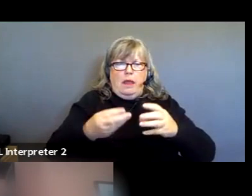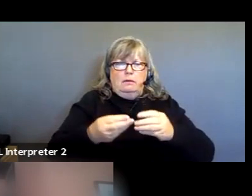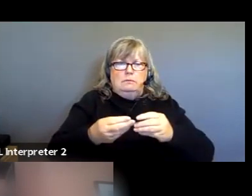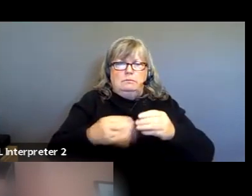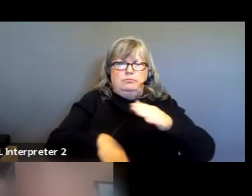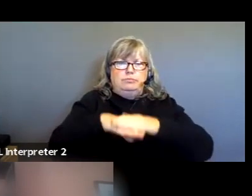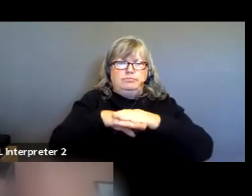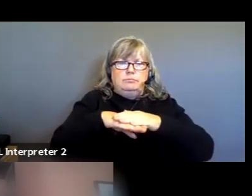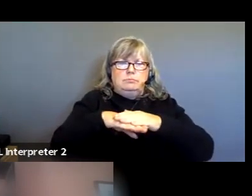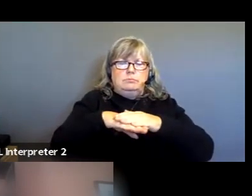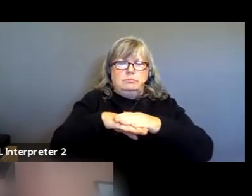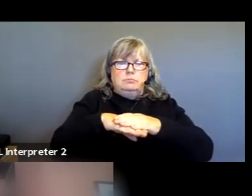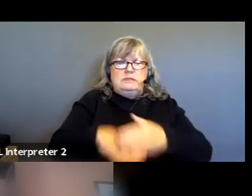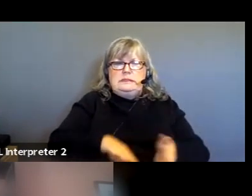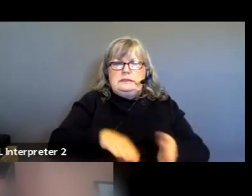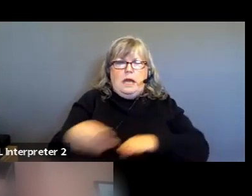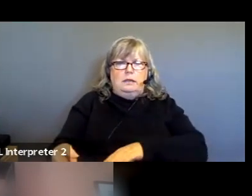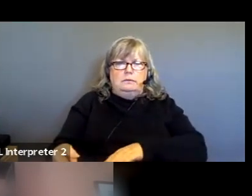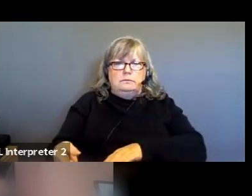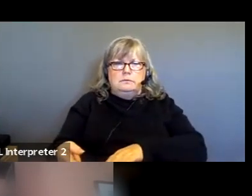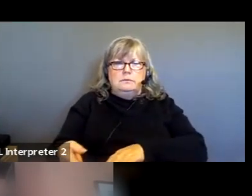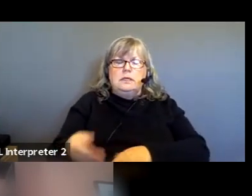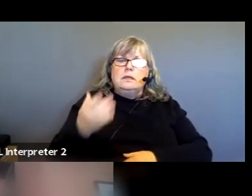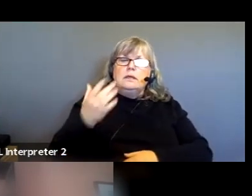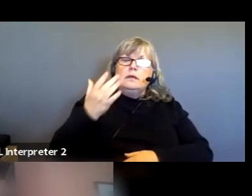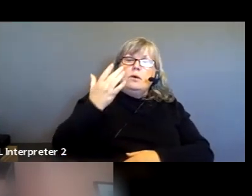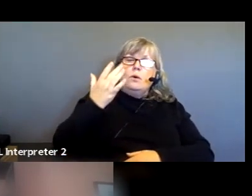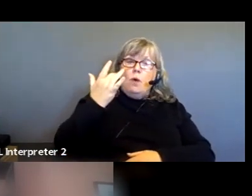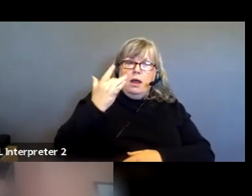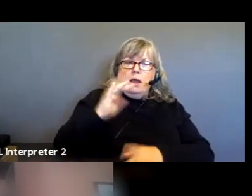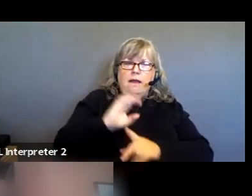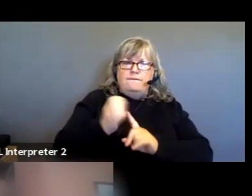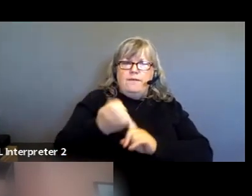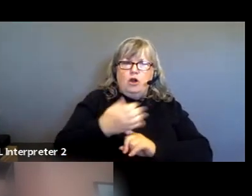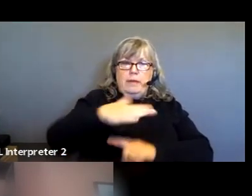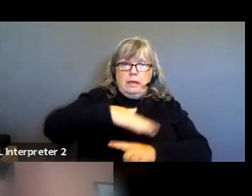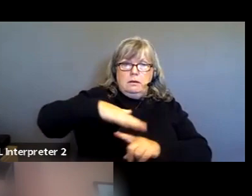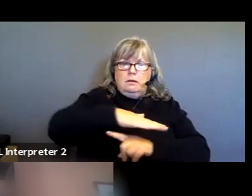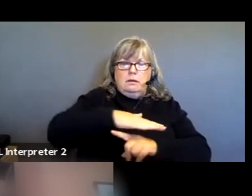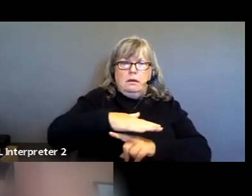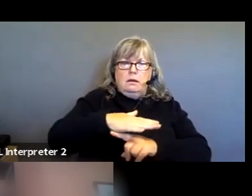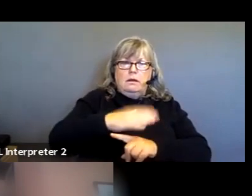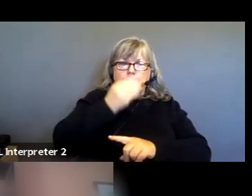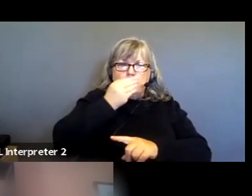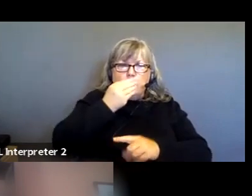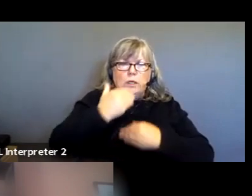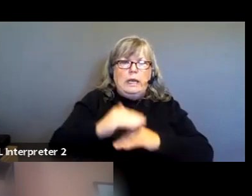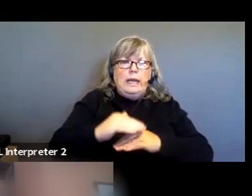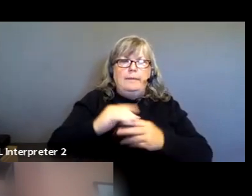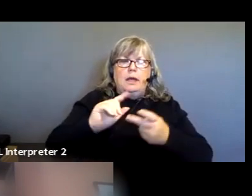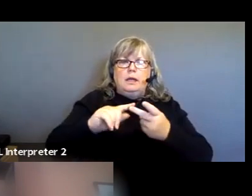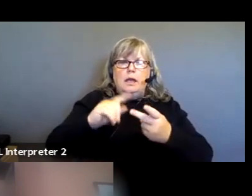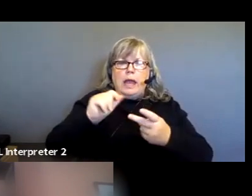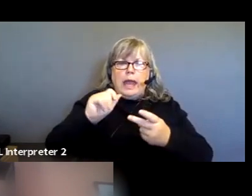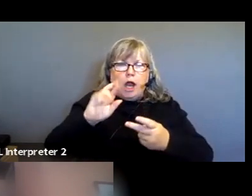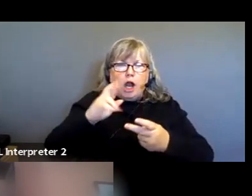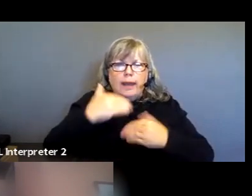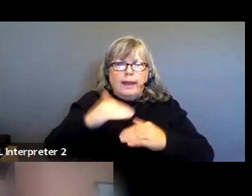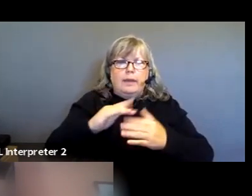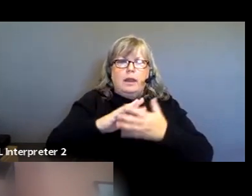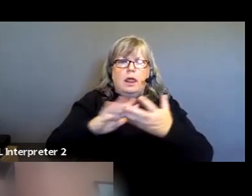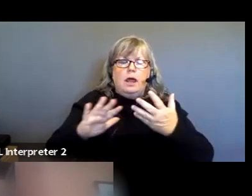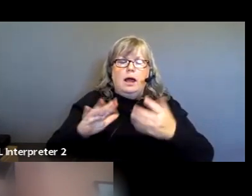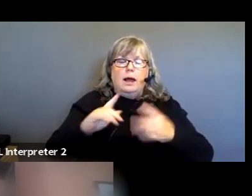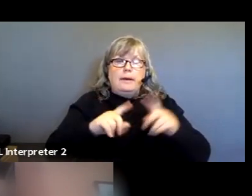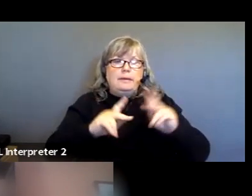limit, because we're in a limited environment. And yet everybody continues to talk about growth. Well,